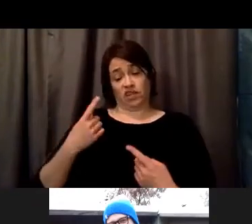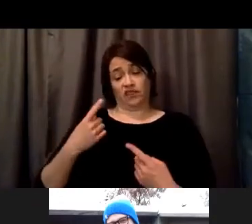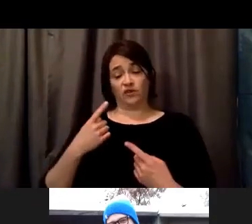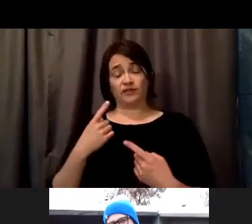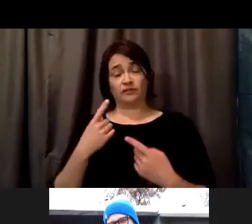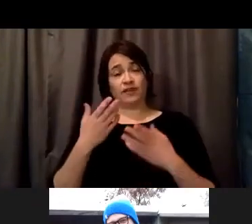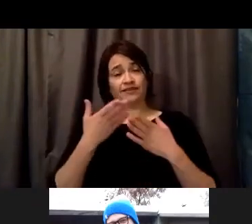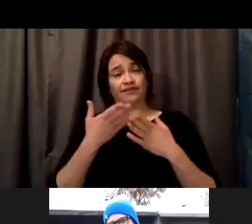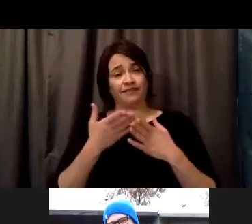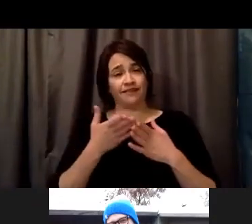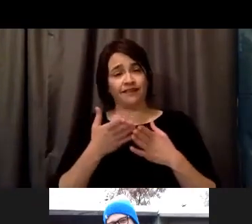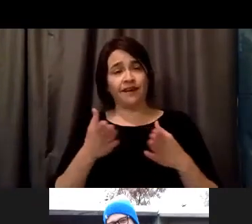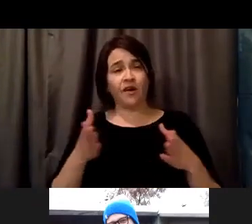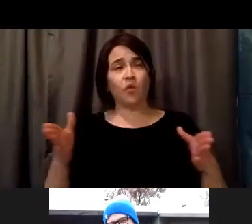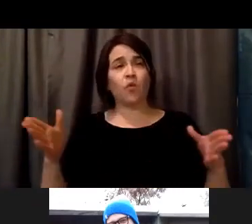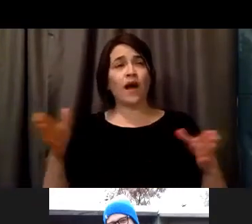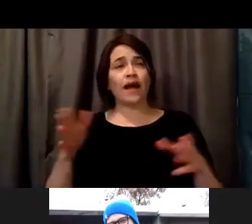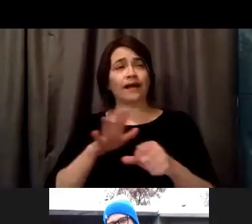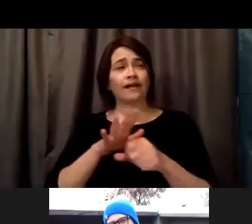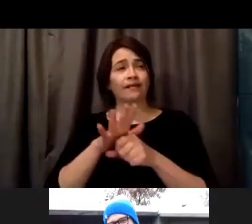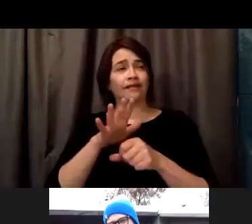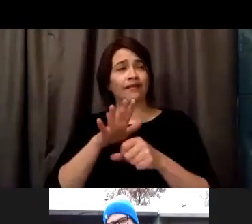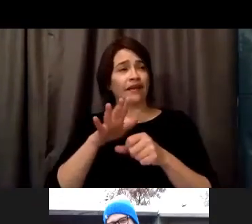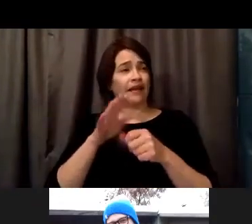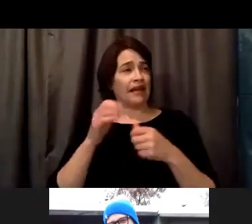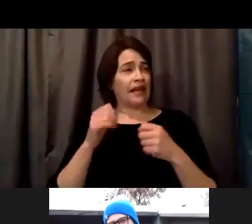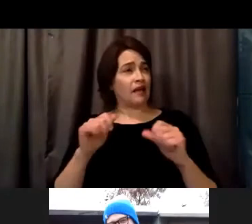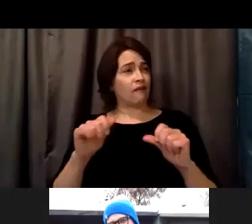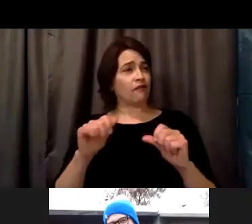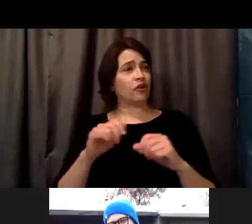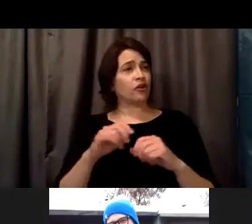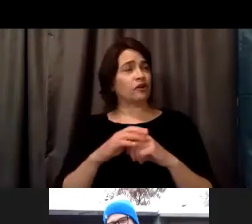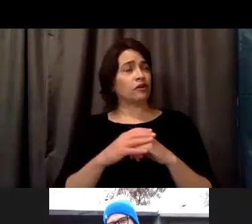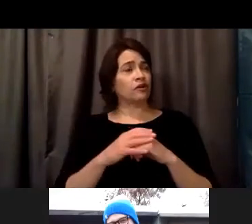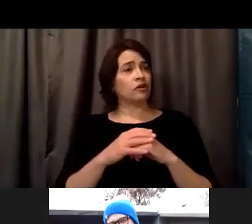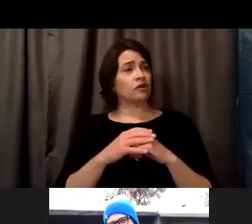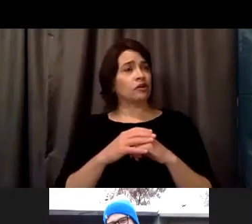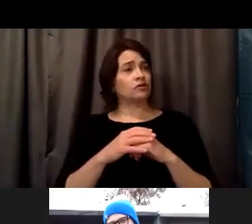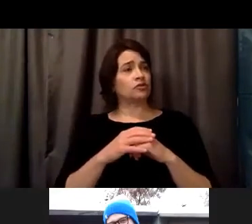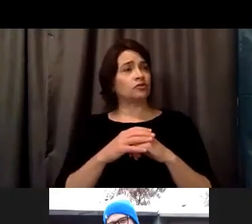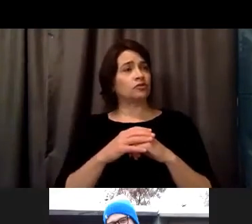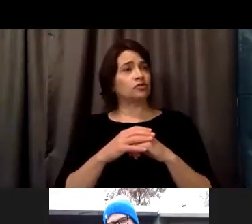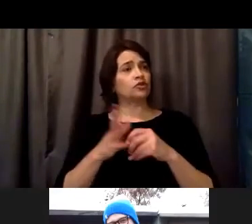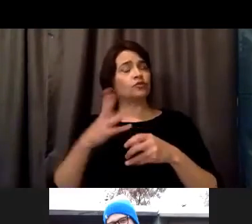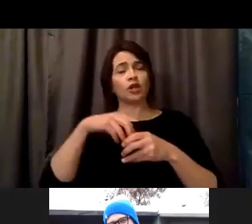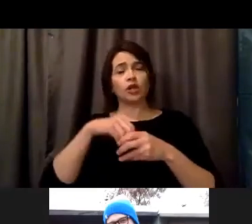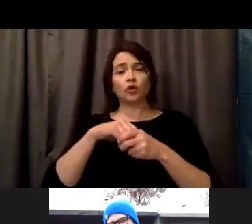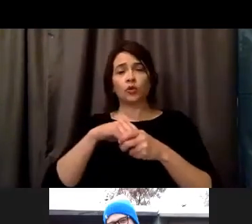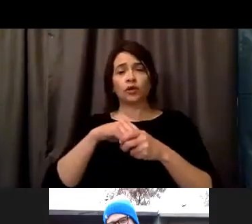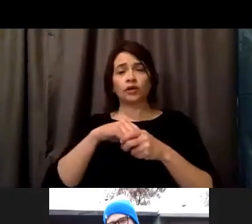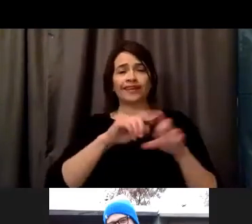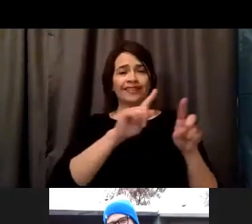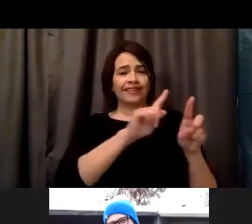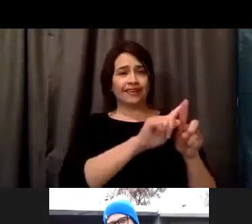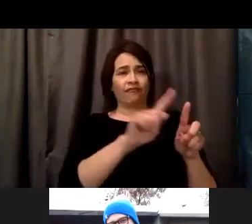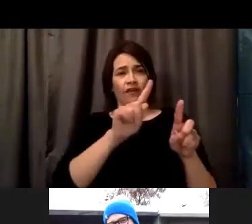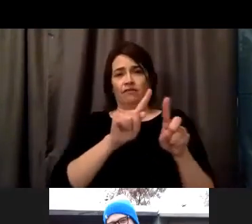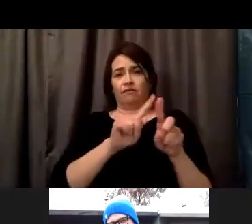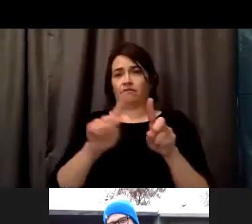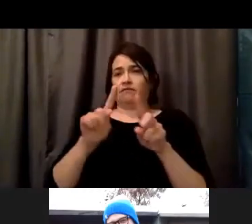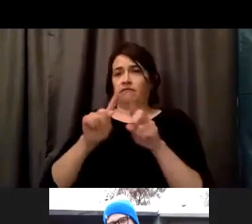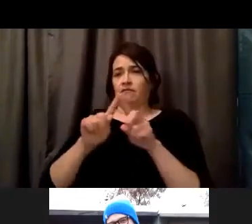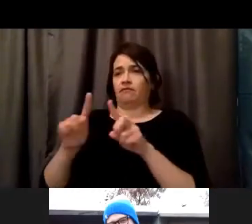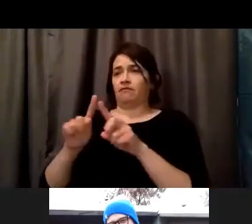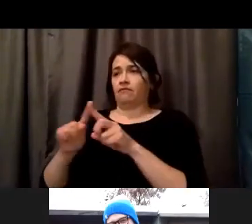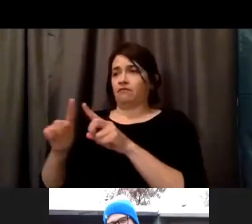the distinct qualities of the immigrants in Minnesota. I think sometimes we're